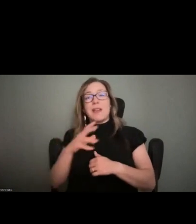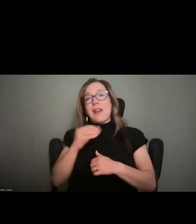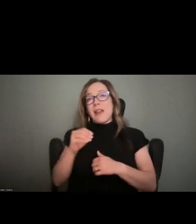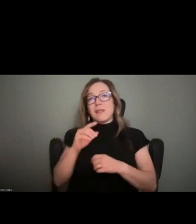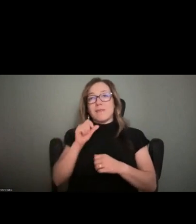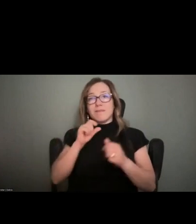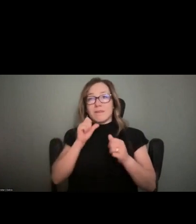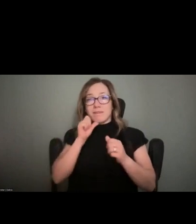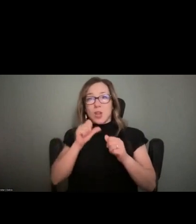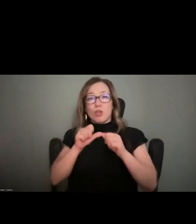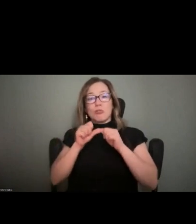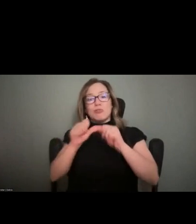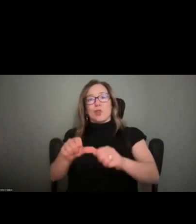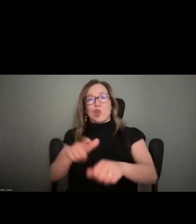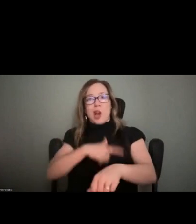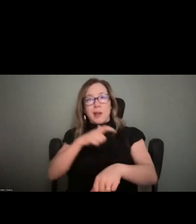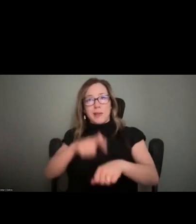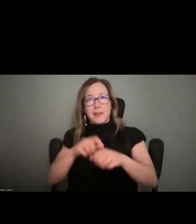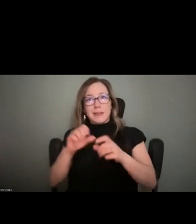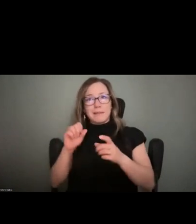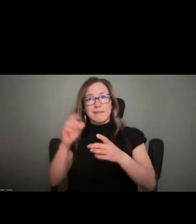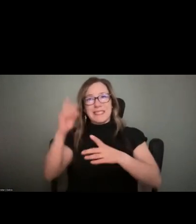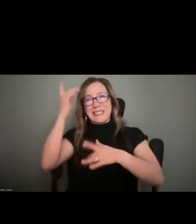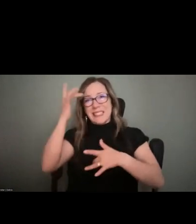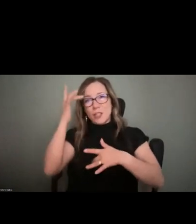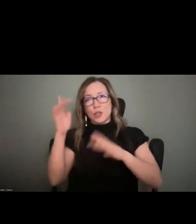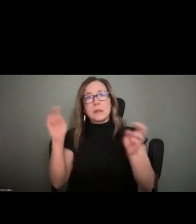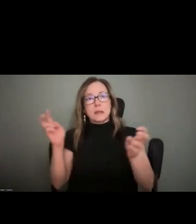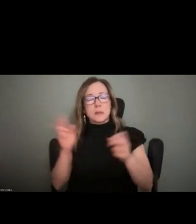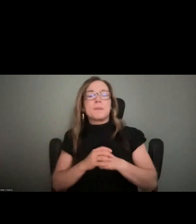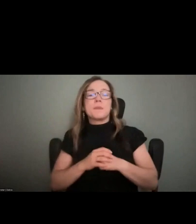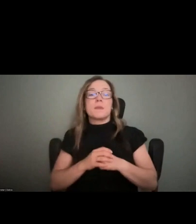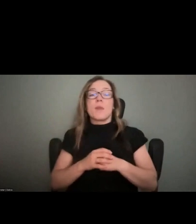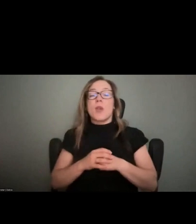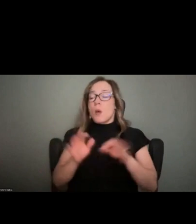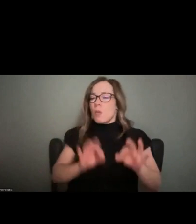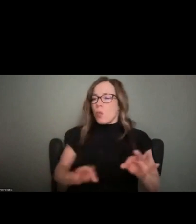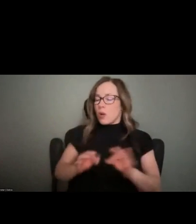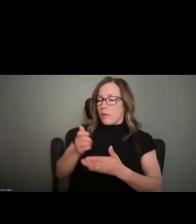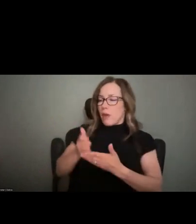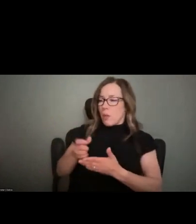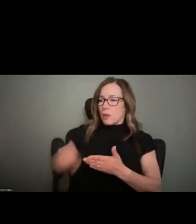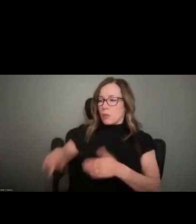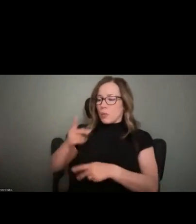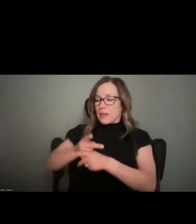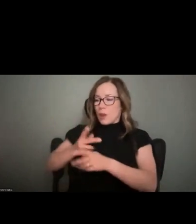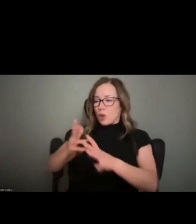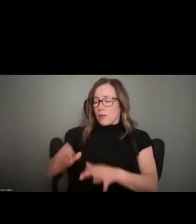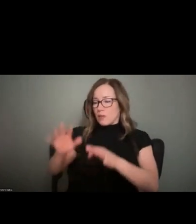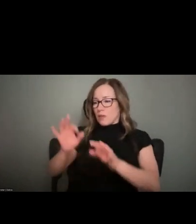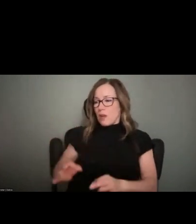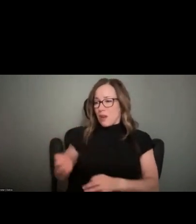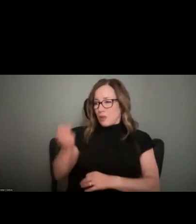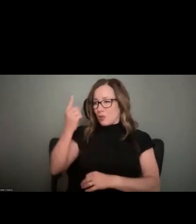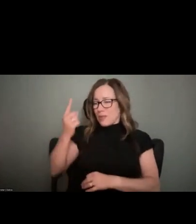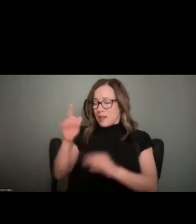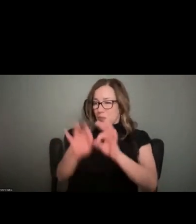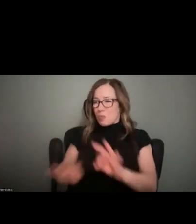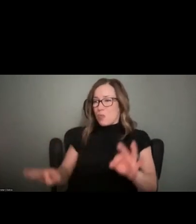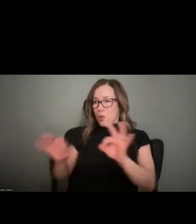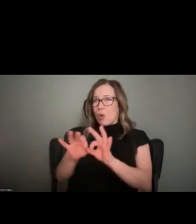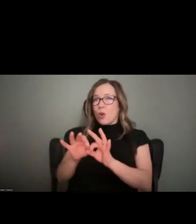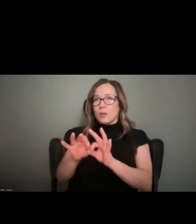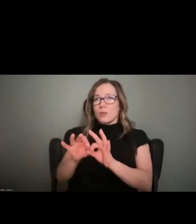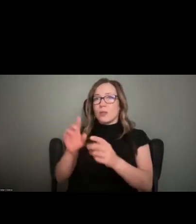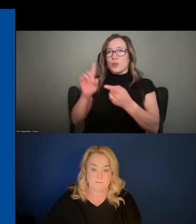conditions. We also recognize the importance of helping caregivers understand how critical it is to use